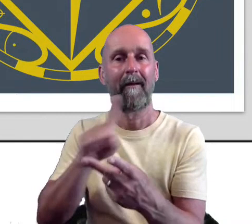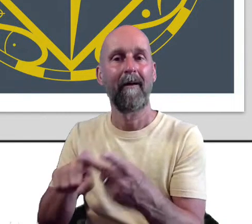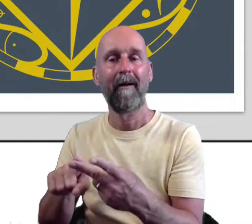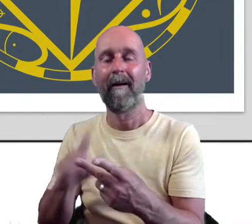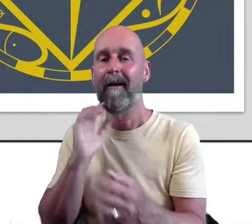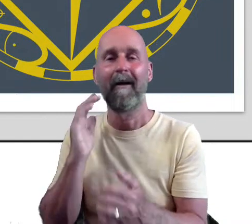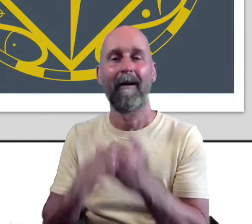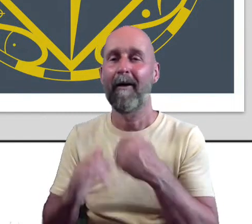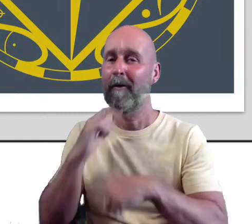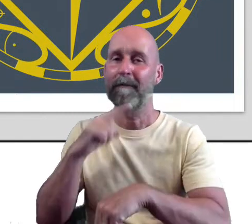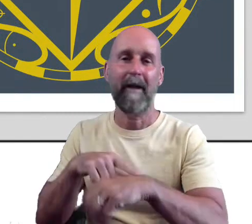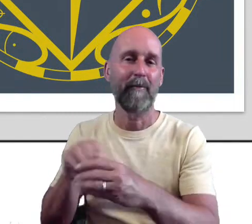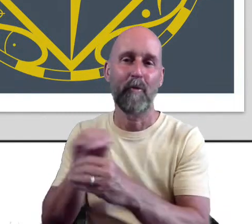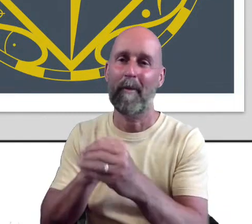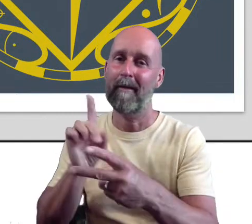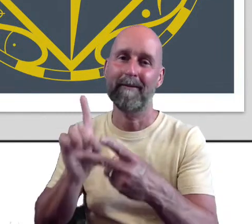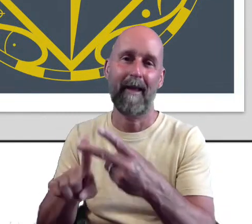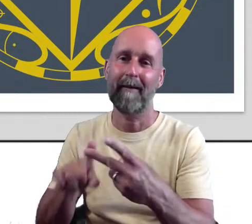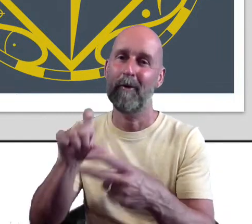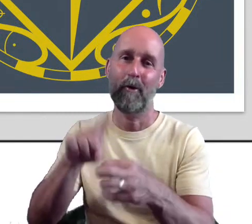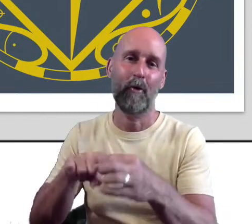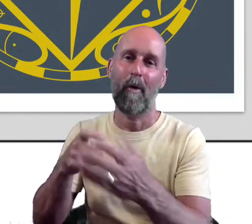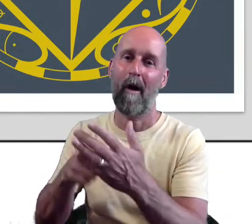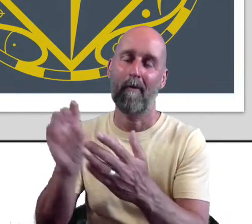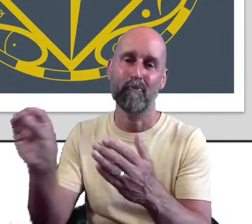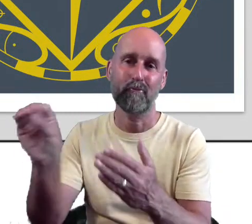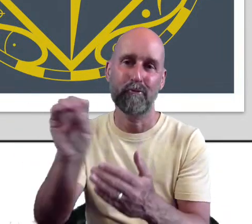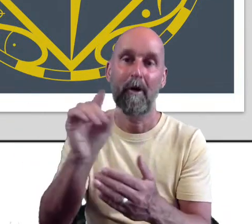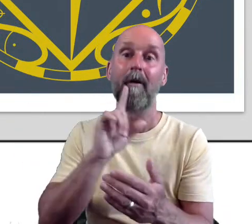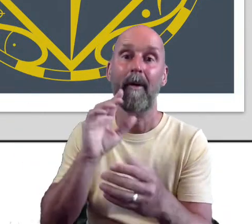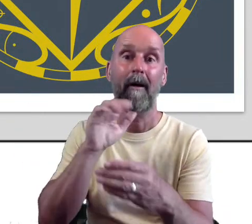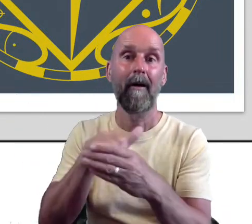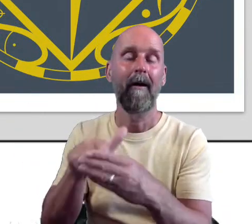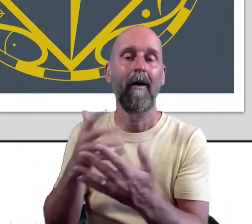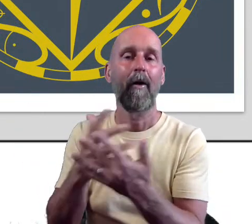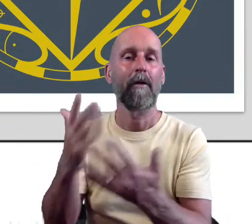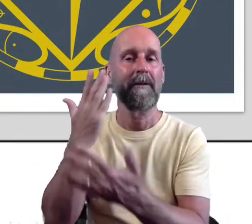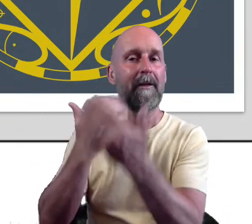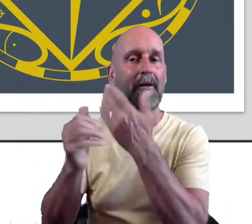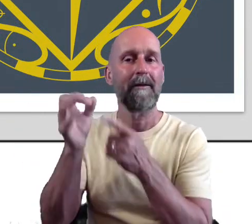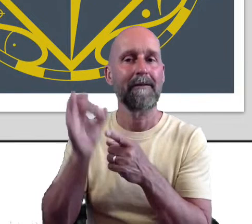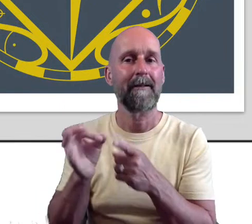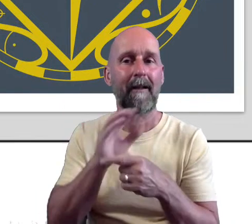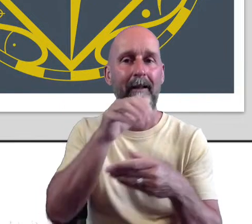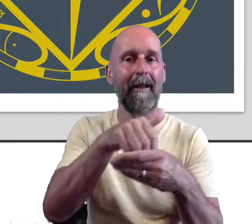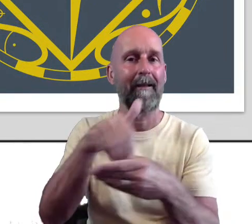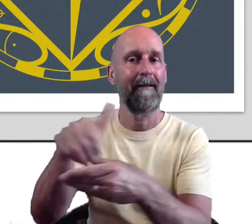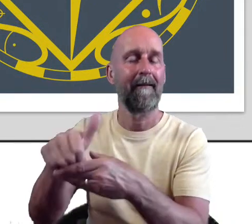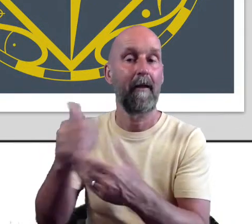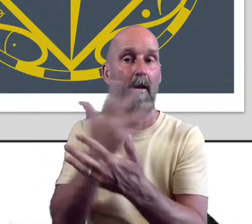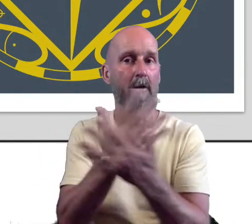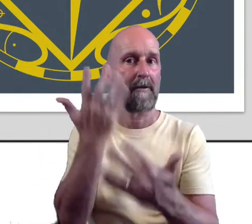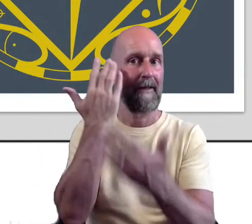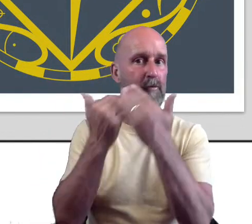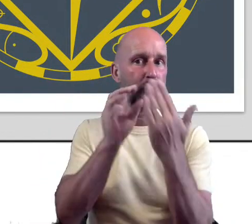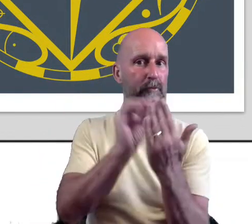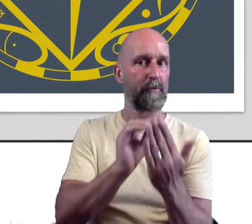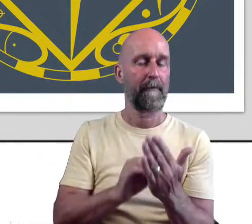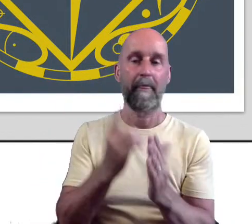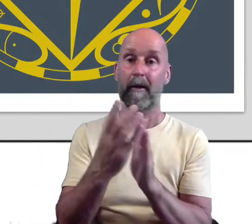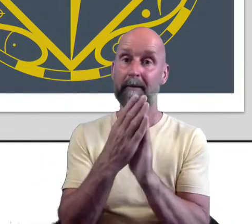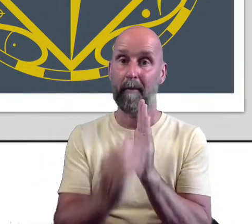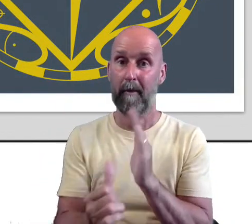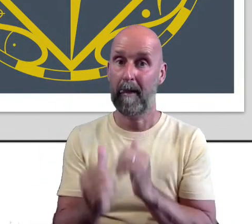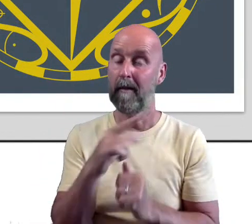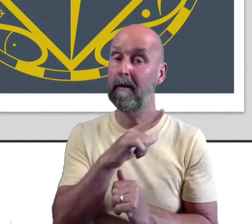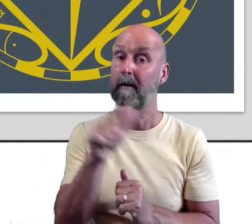to make these. But one thing I did do was I incorporated more historic detail into the content itself. So for example, the names of all the